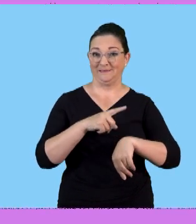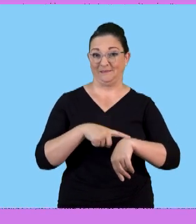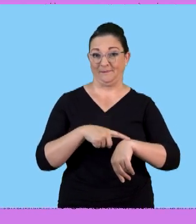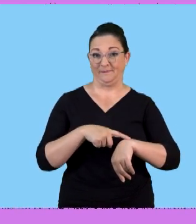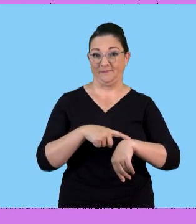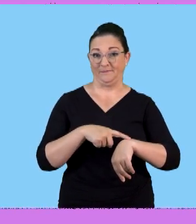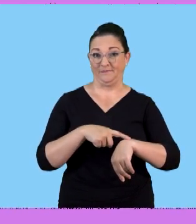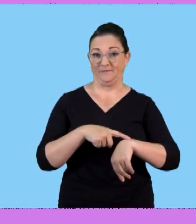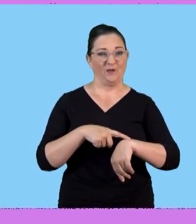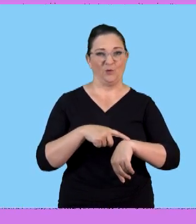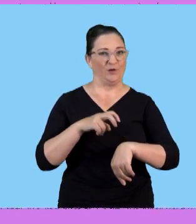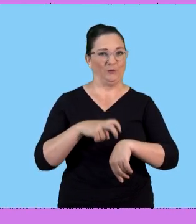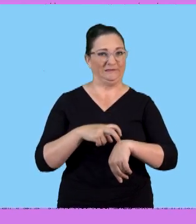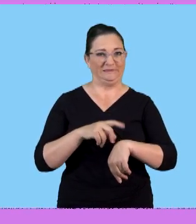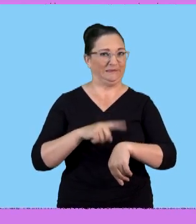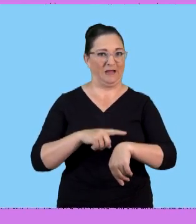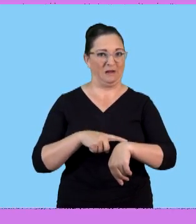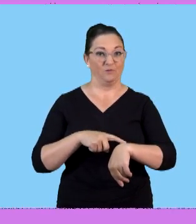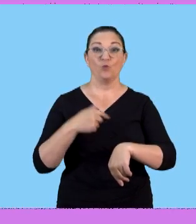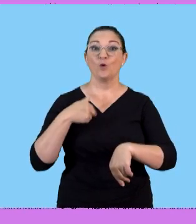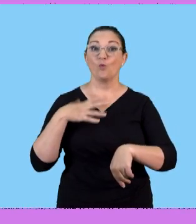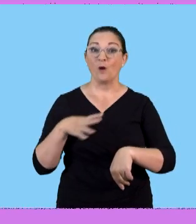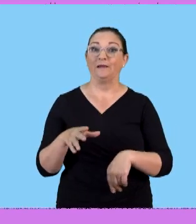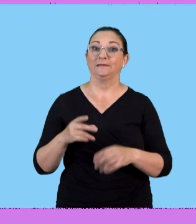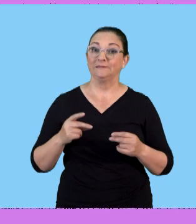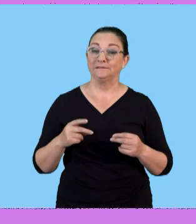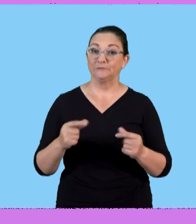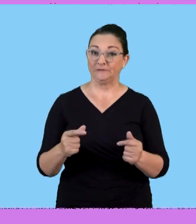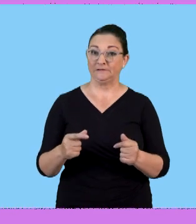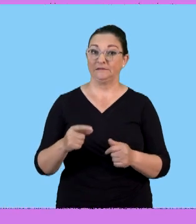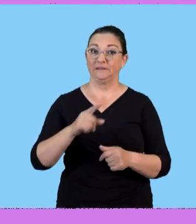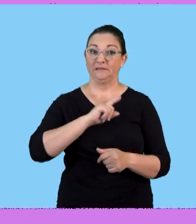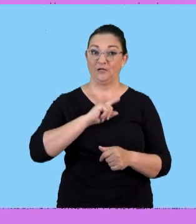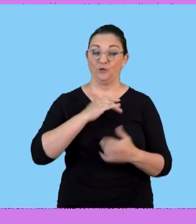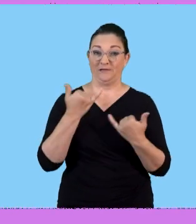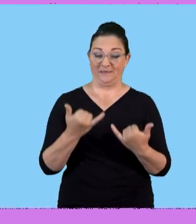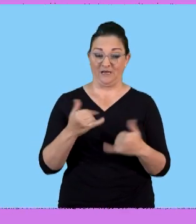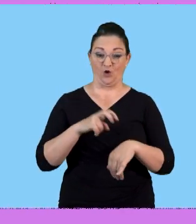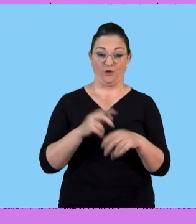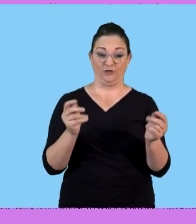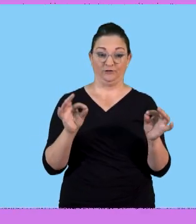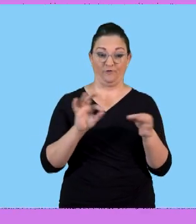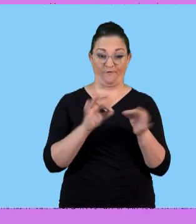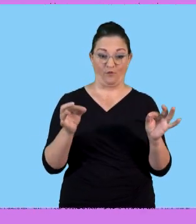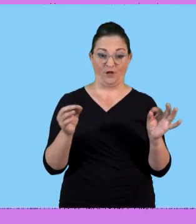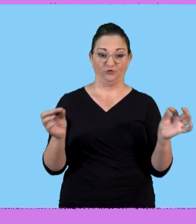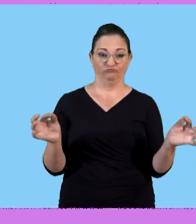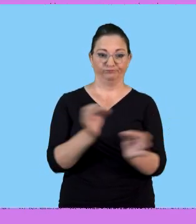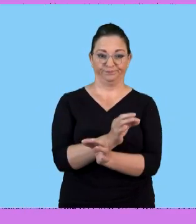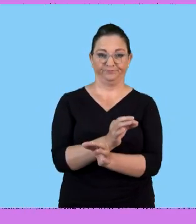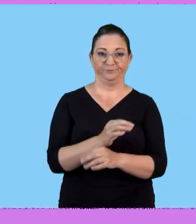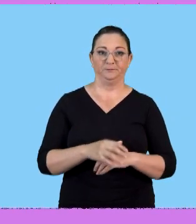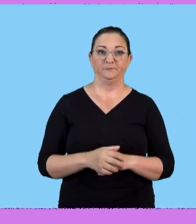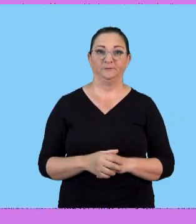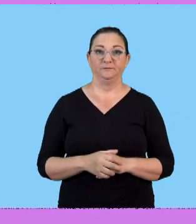Time. And that's not what we need to do. We need to calculate speed. So therefore, I'll manipulate. I will change the